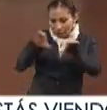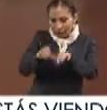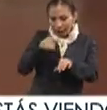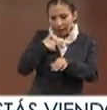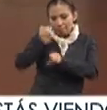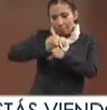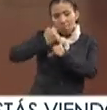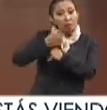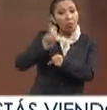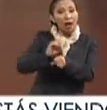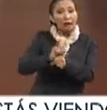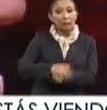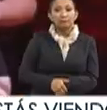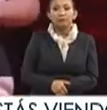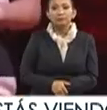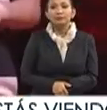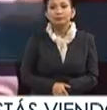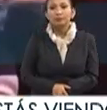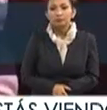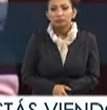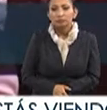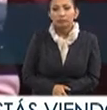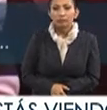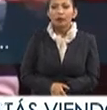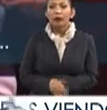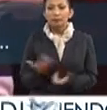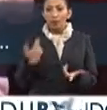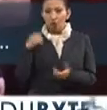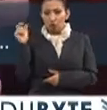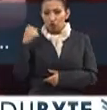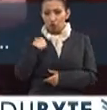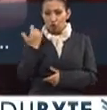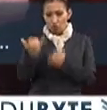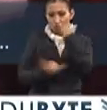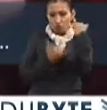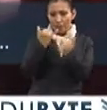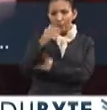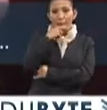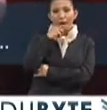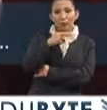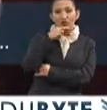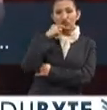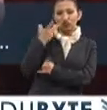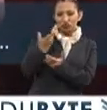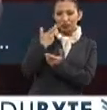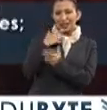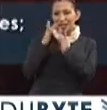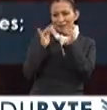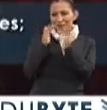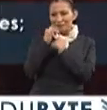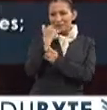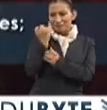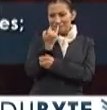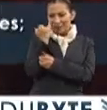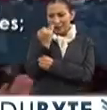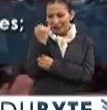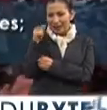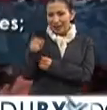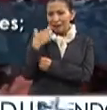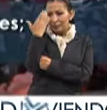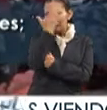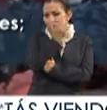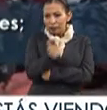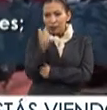y que practicamos diariamente. When I was conjugating French irregular verbs, I was actually practicing my pattern recognition skills.